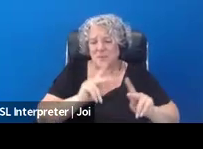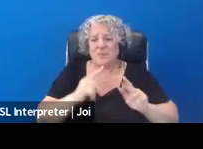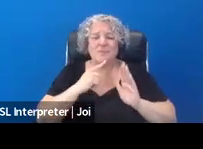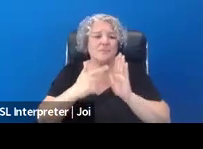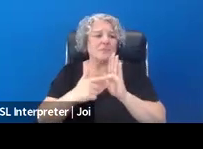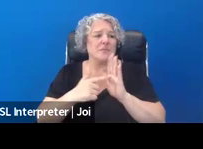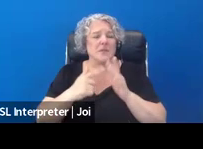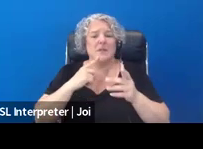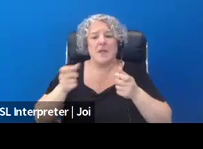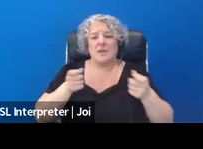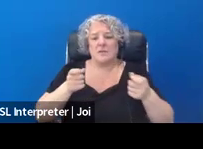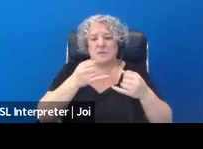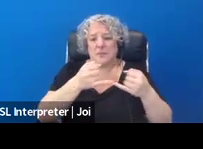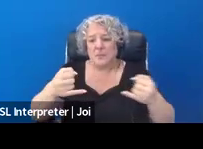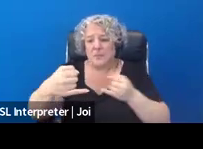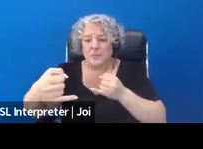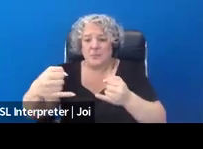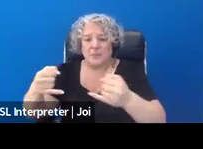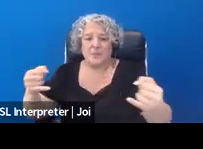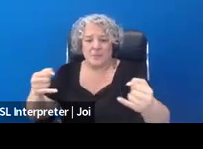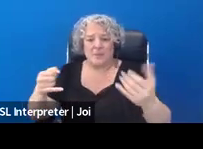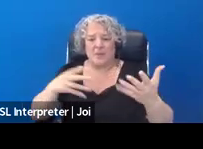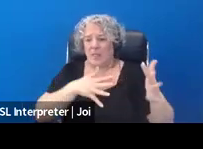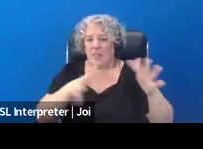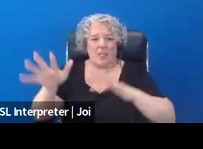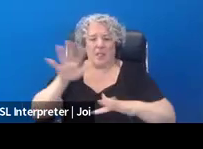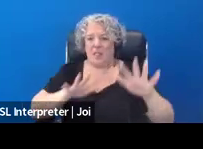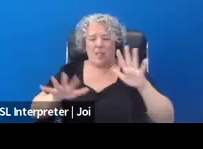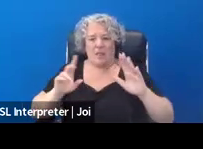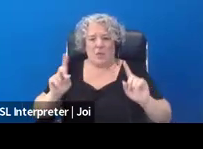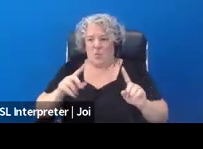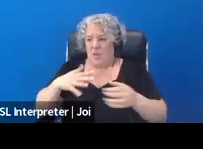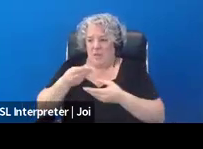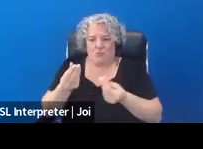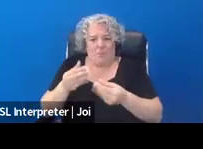the jurisdictional maze that so many Indigenous survivors experience.